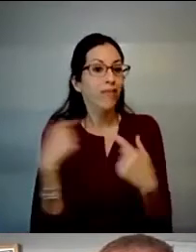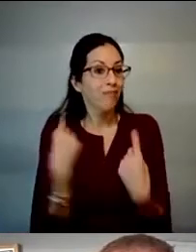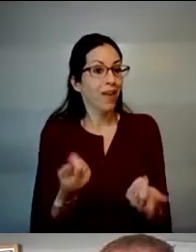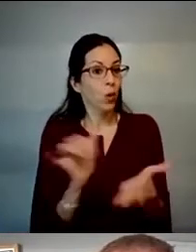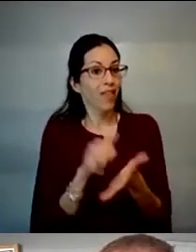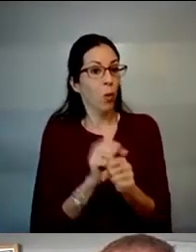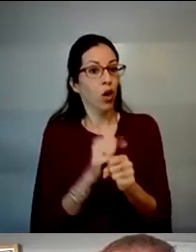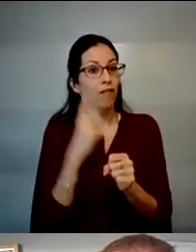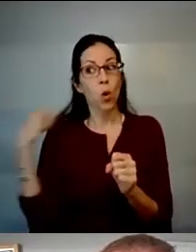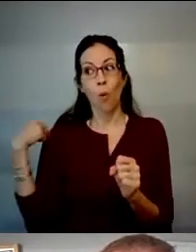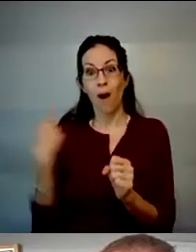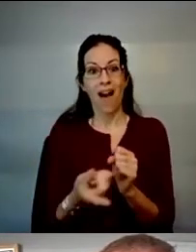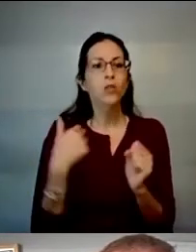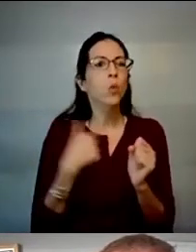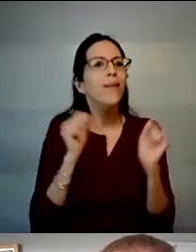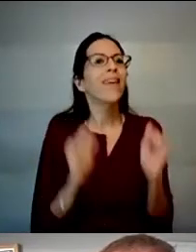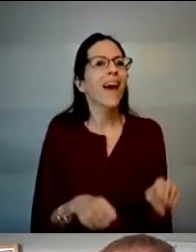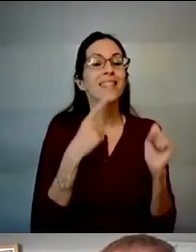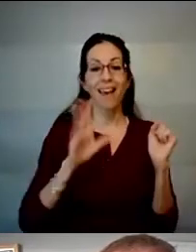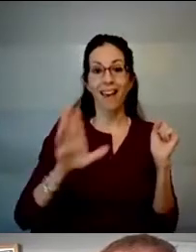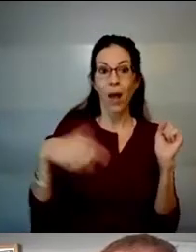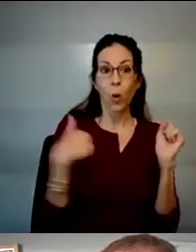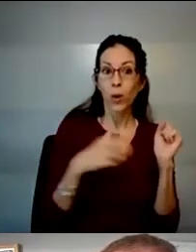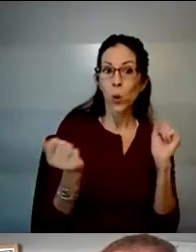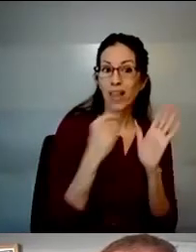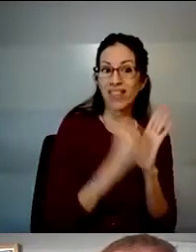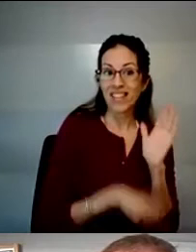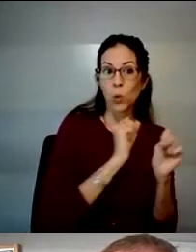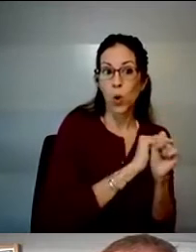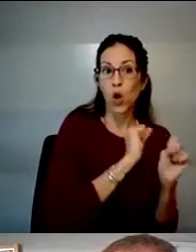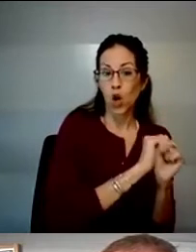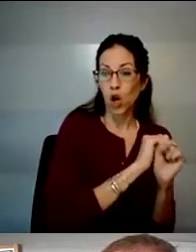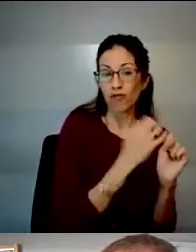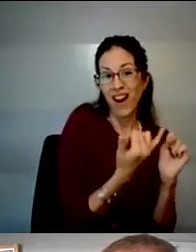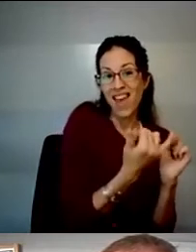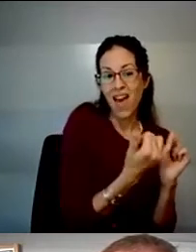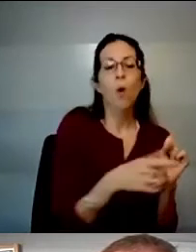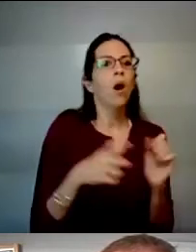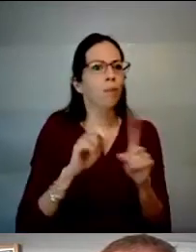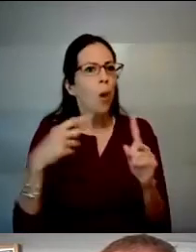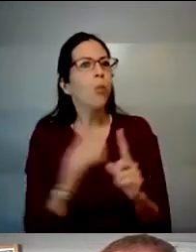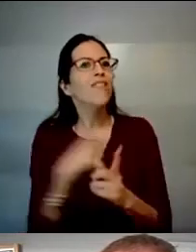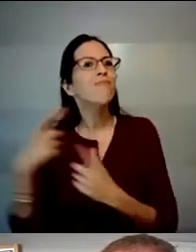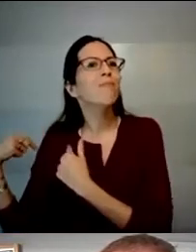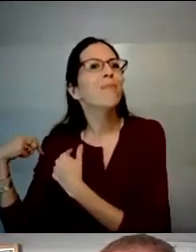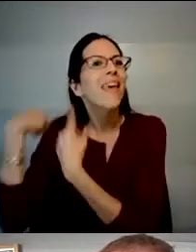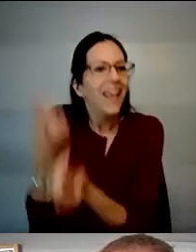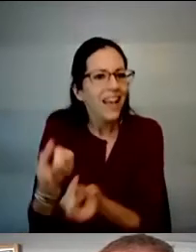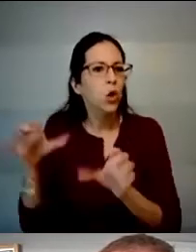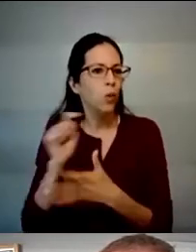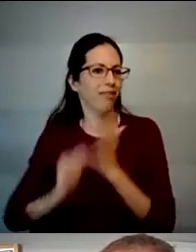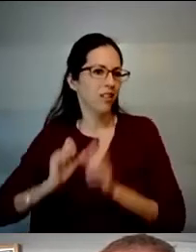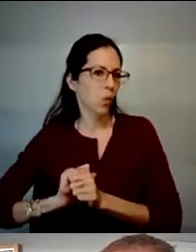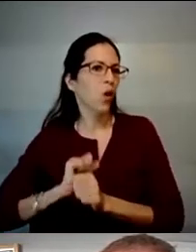hey, here's the immediate work that we are doing, and here's the work that we have been doing leading up to these moments. You know, so an